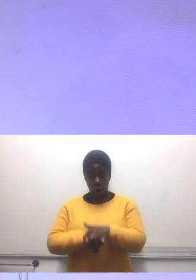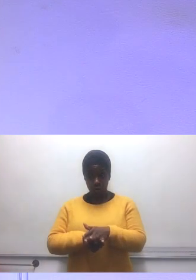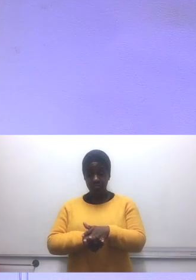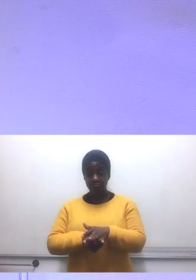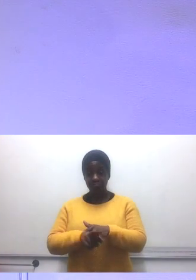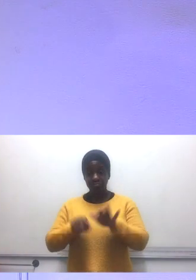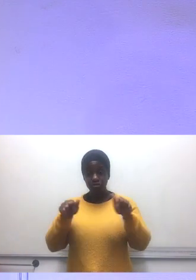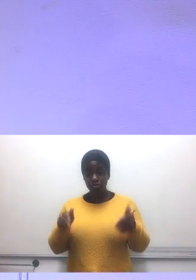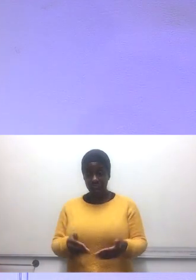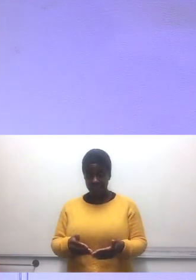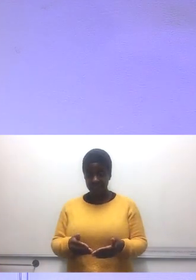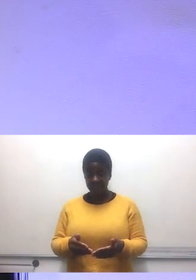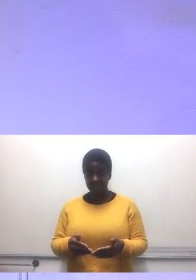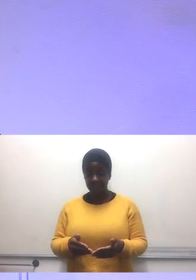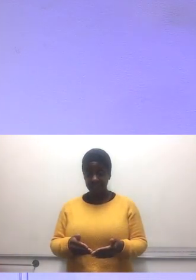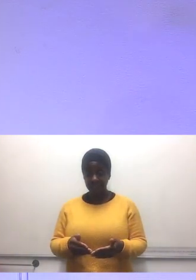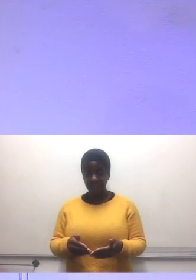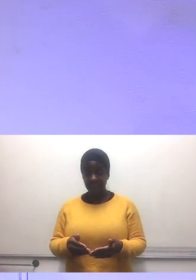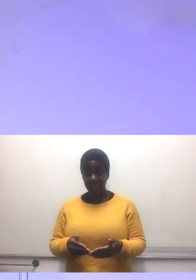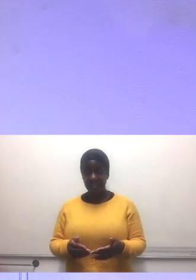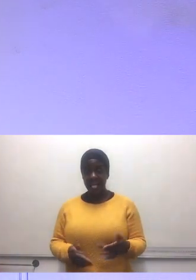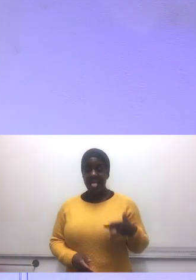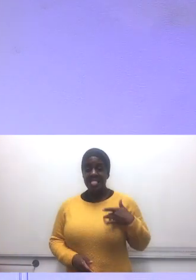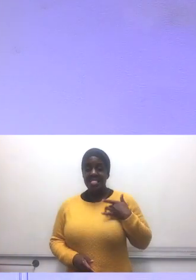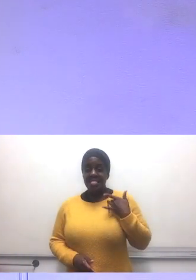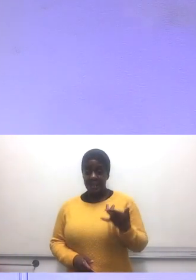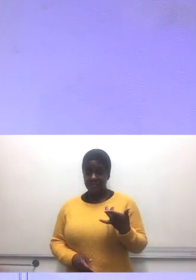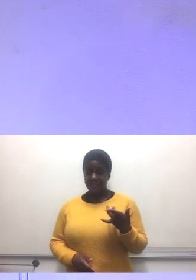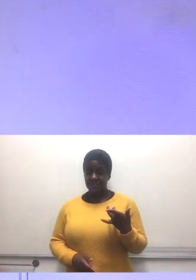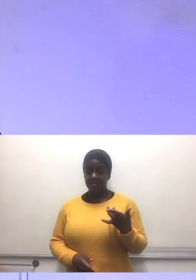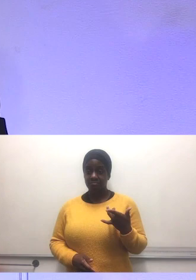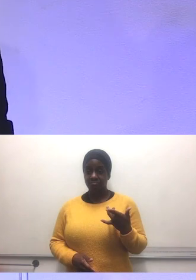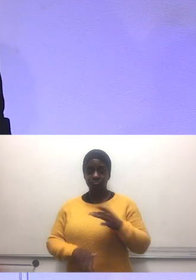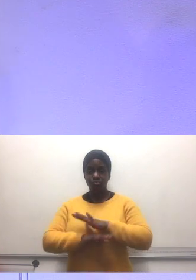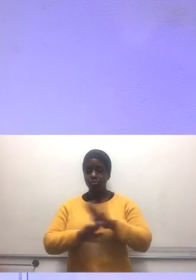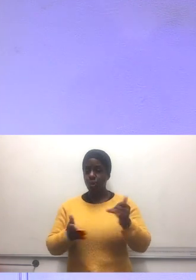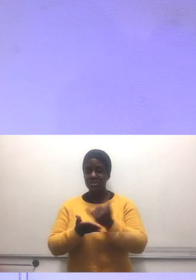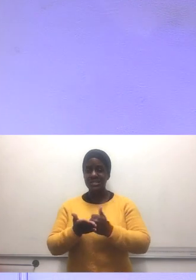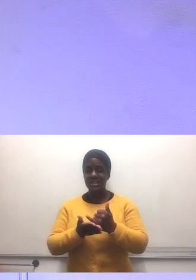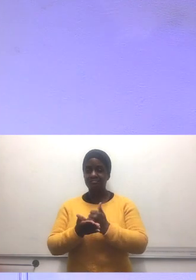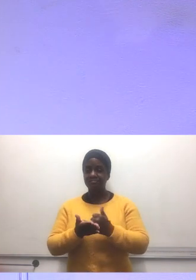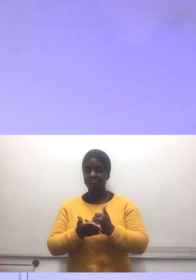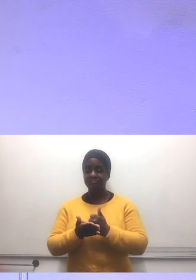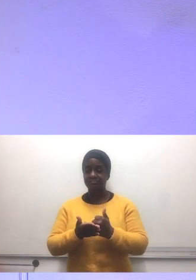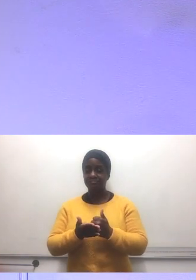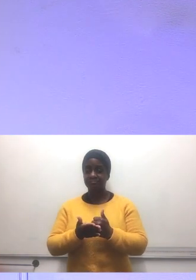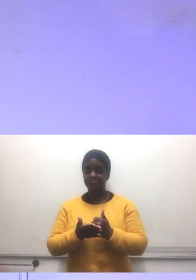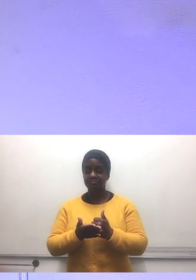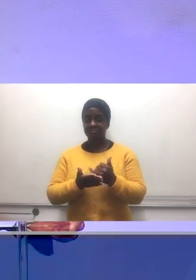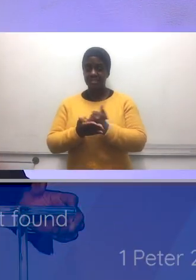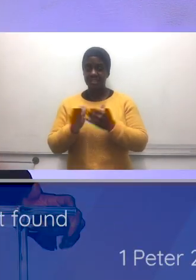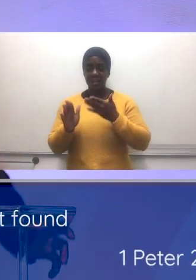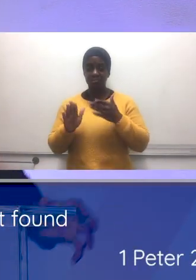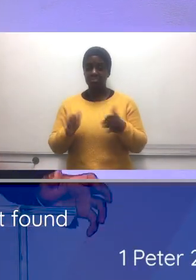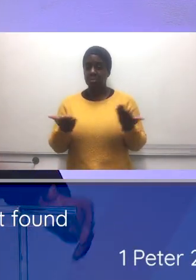grave, but he lived a sinless life. He lived a life without sin. First